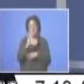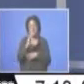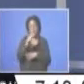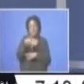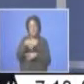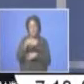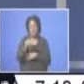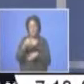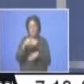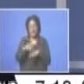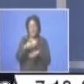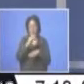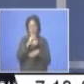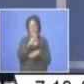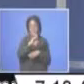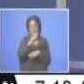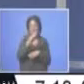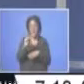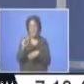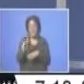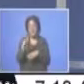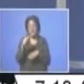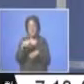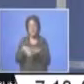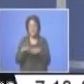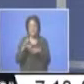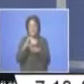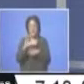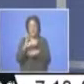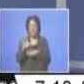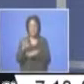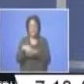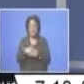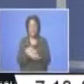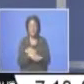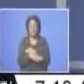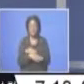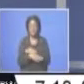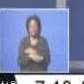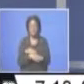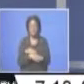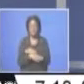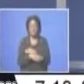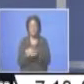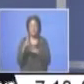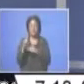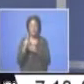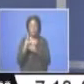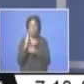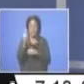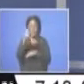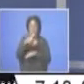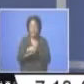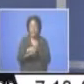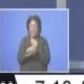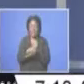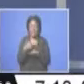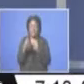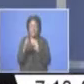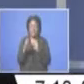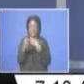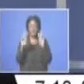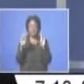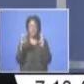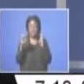All-Inclusive Resort in Cable Beach, under the theme, The Benefit of Returning to God's Order. The one-night event is called Women Where Art Thou and